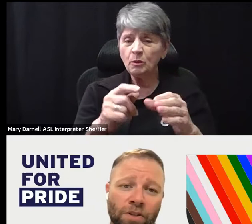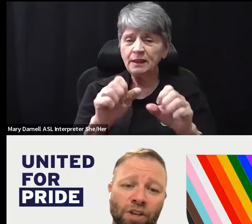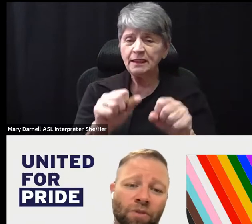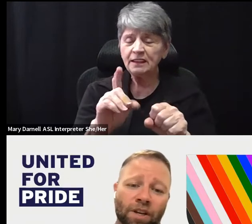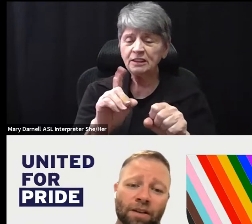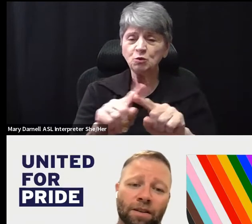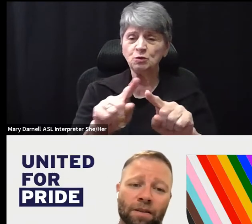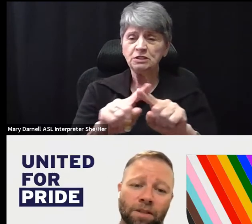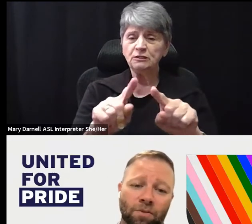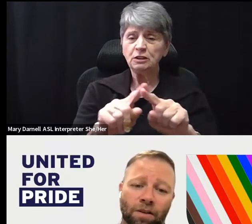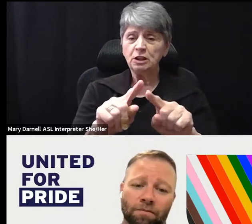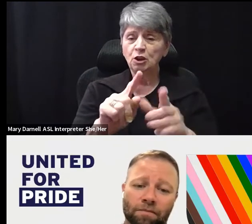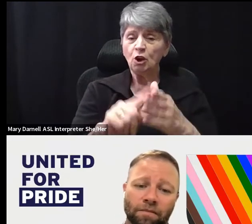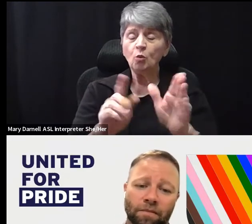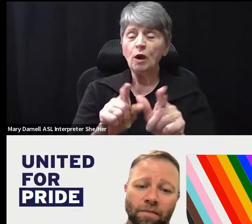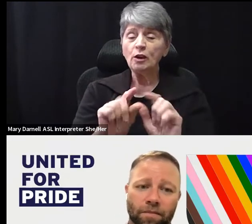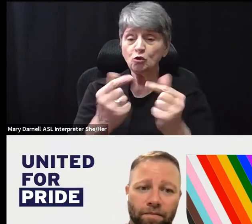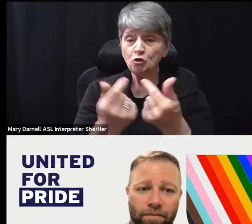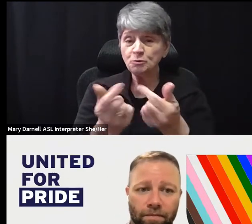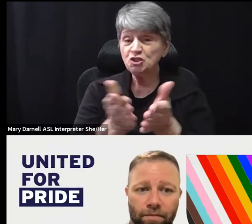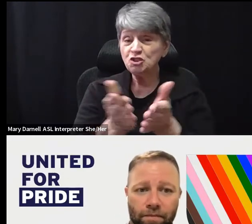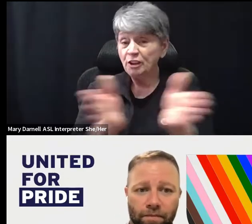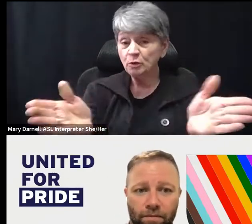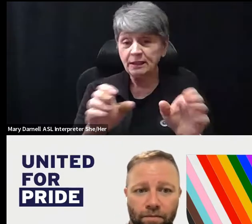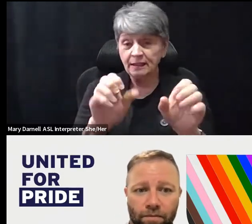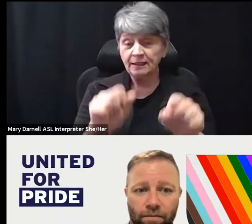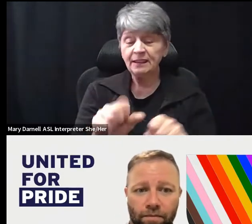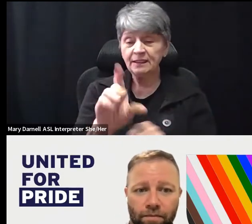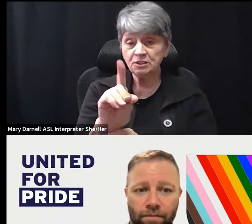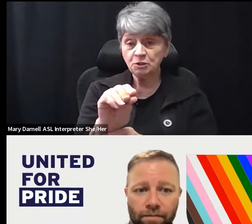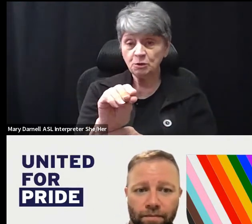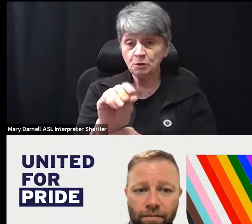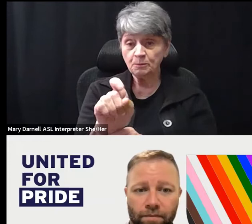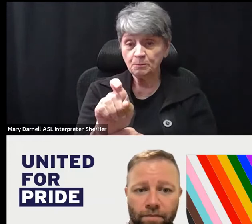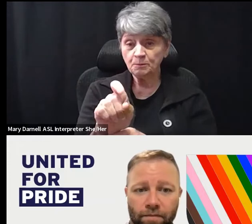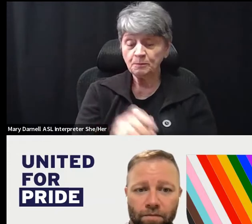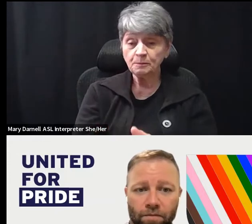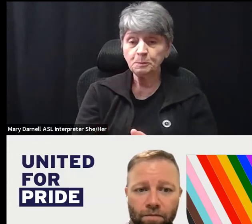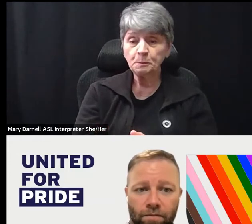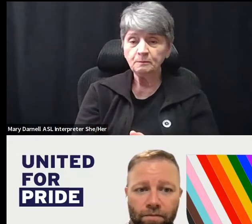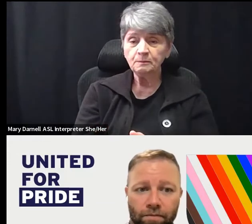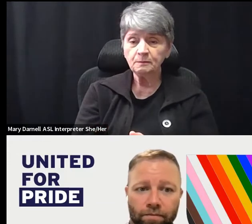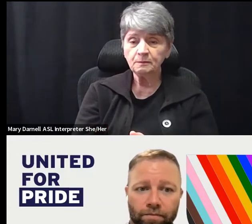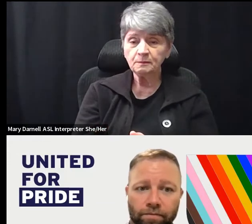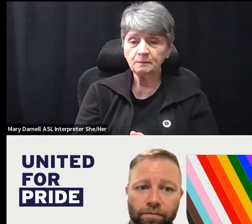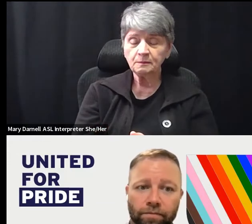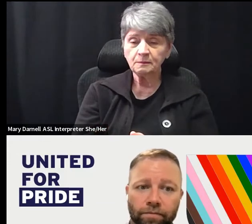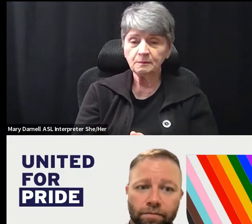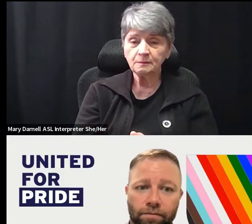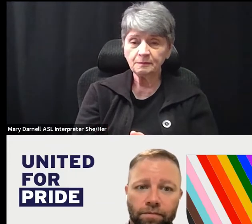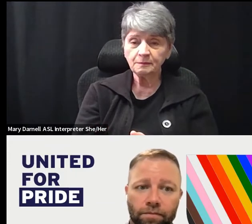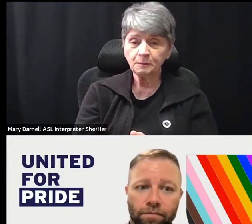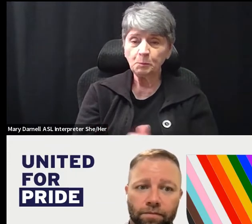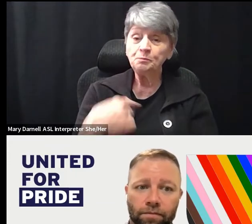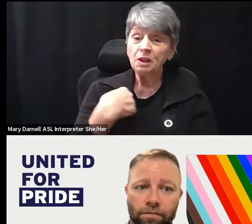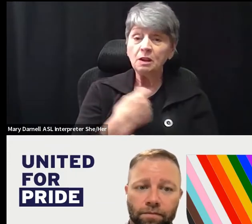what groups in general can be doing. Yeah, thanks, Brian. You know, we think